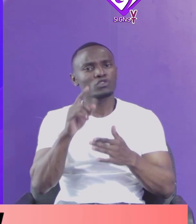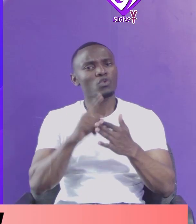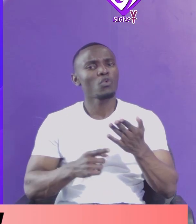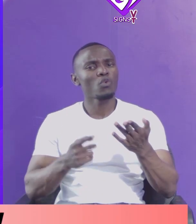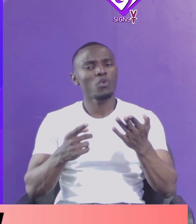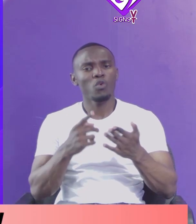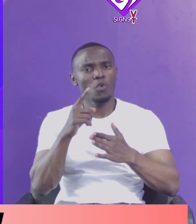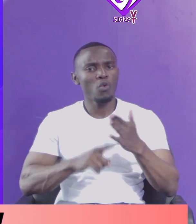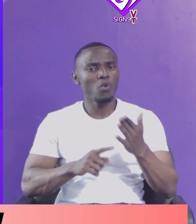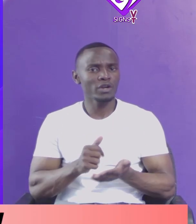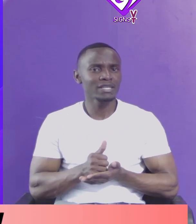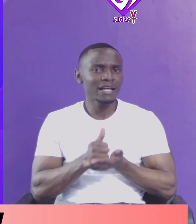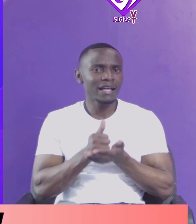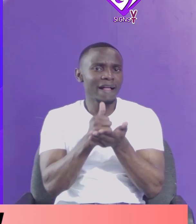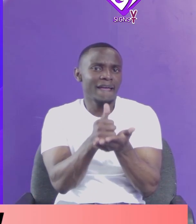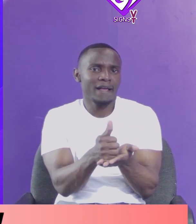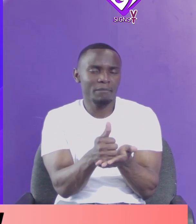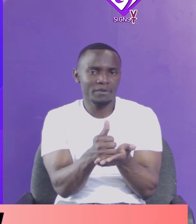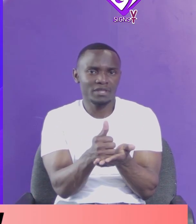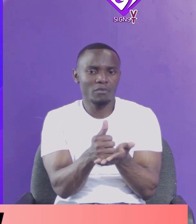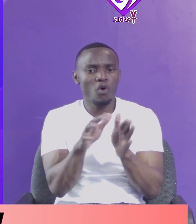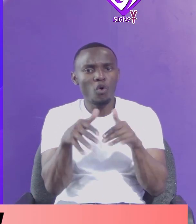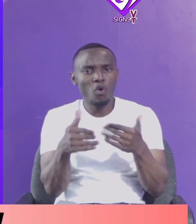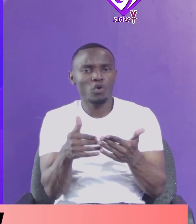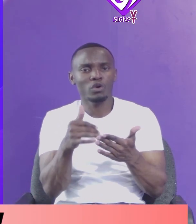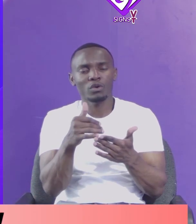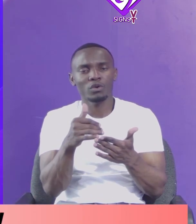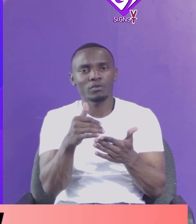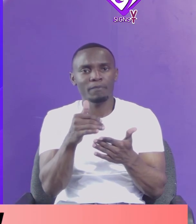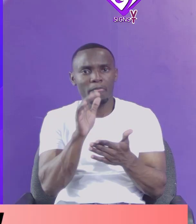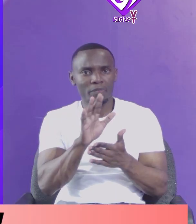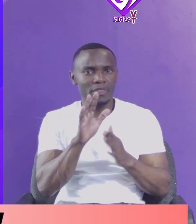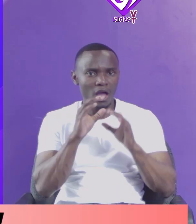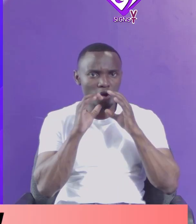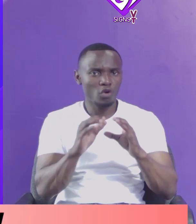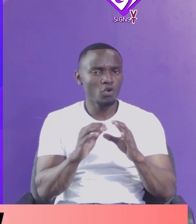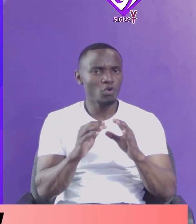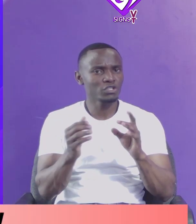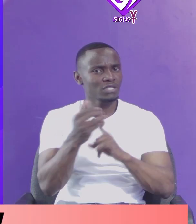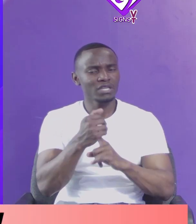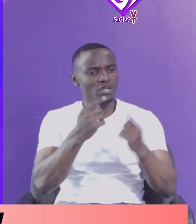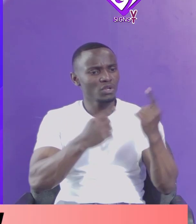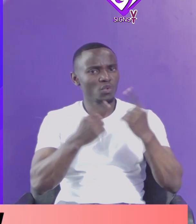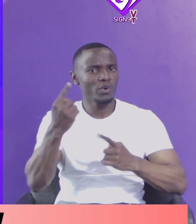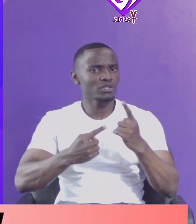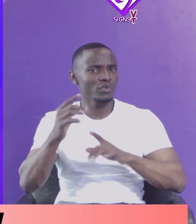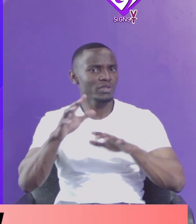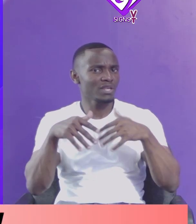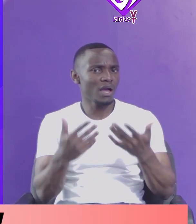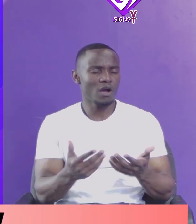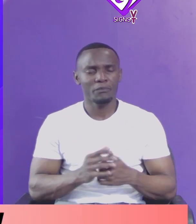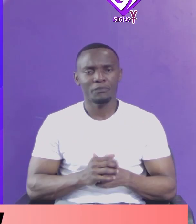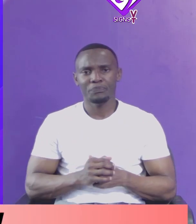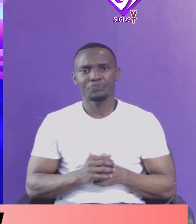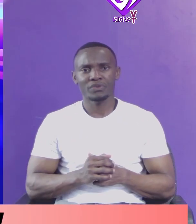as what is going well for Arteta so far, as far as getting positive results, back-to-back positive results is concerned? I think it goes